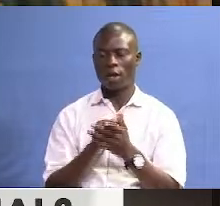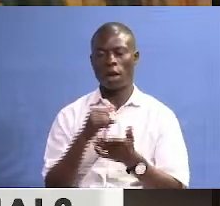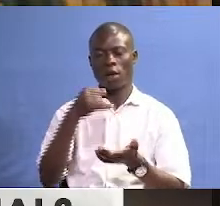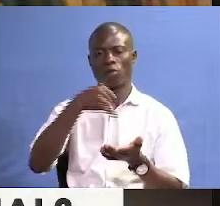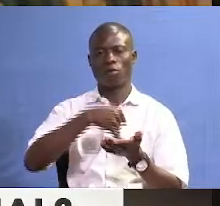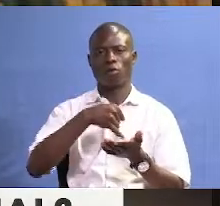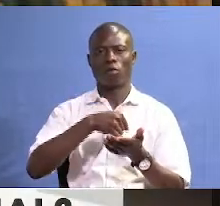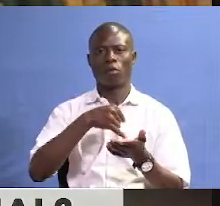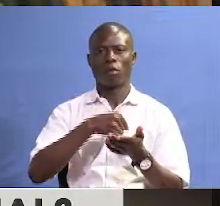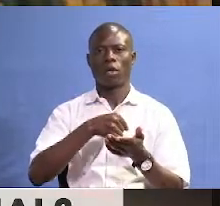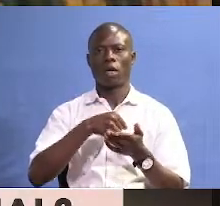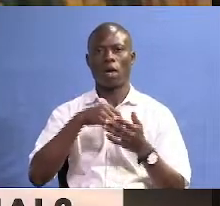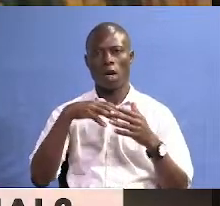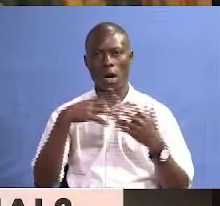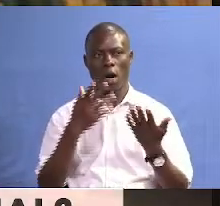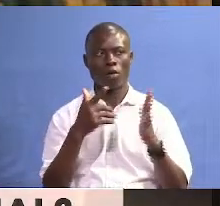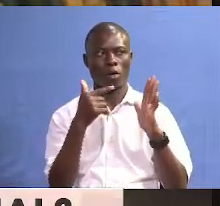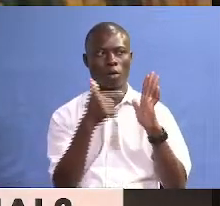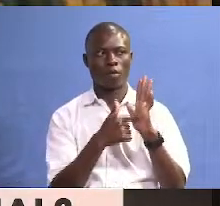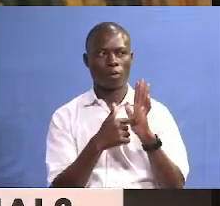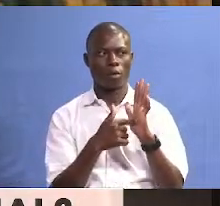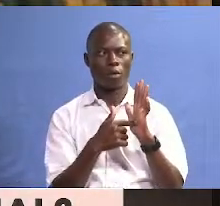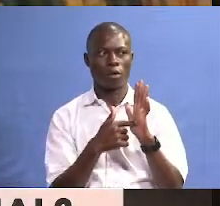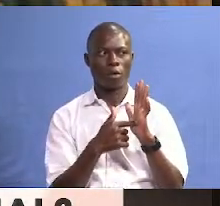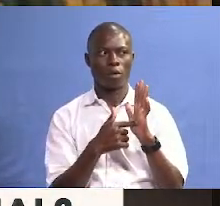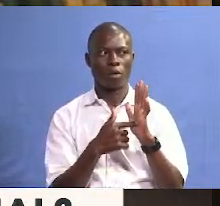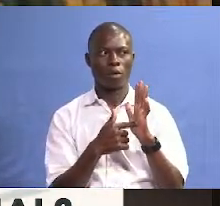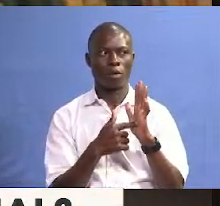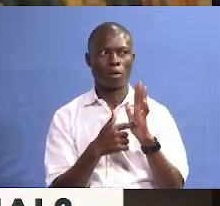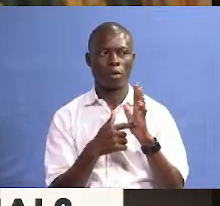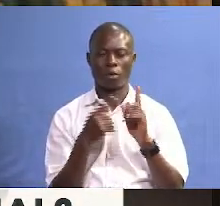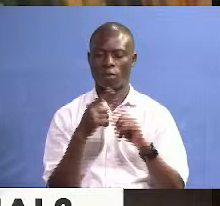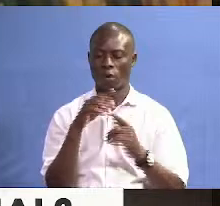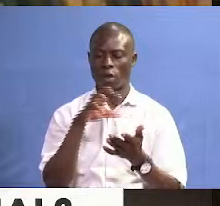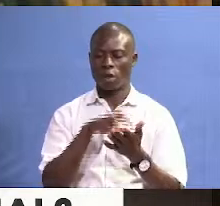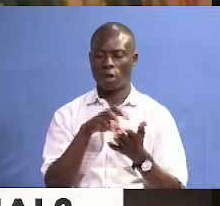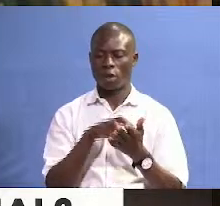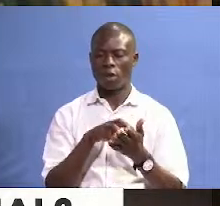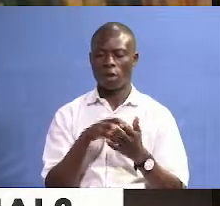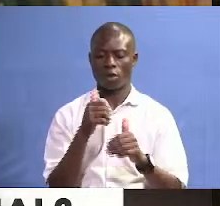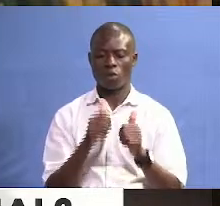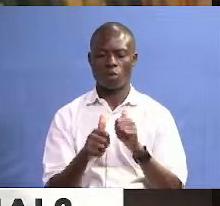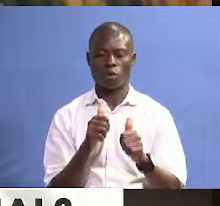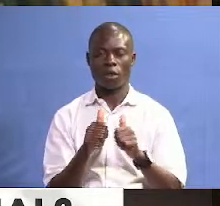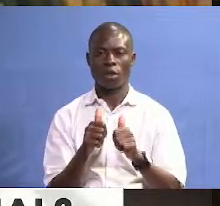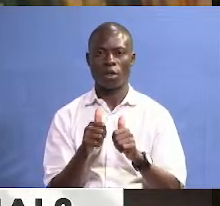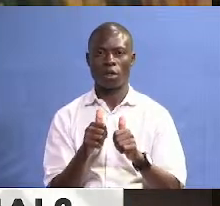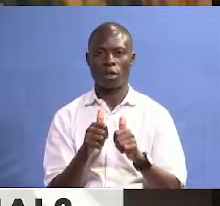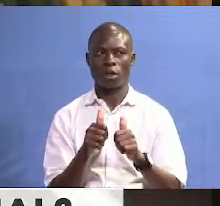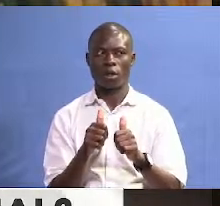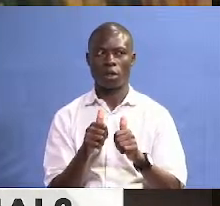to point to in situations in which